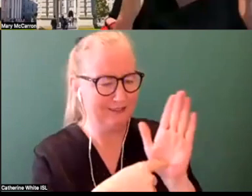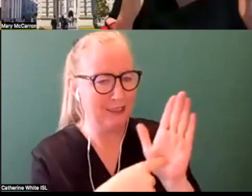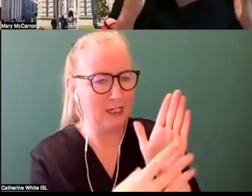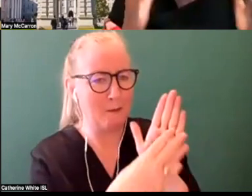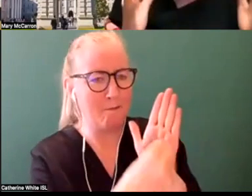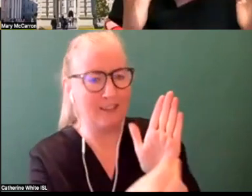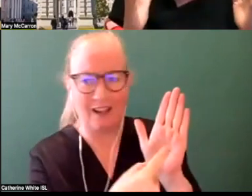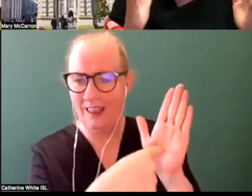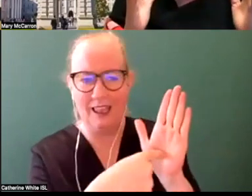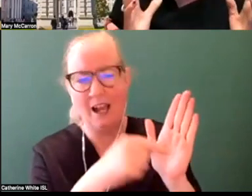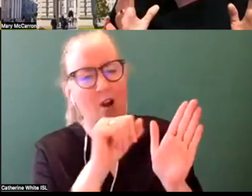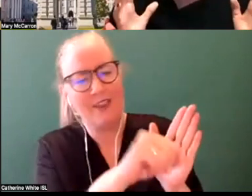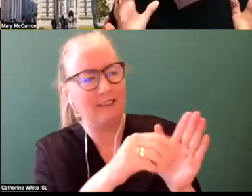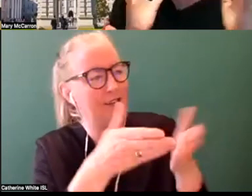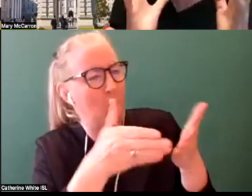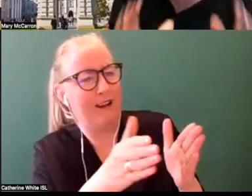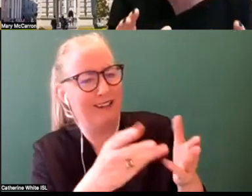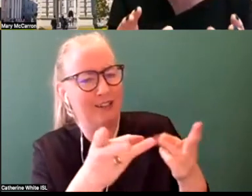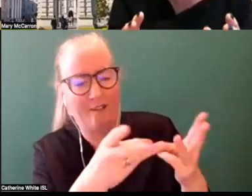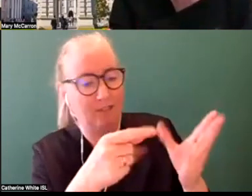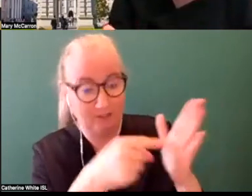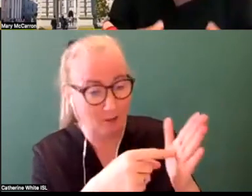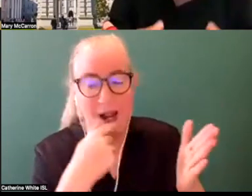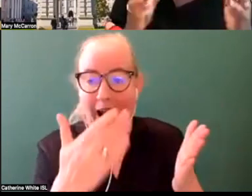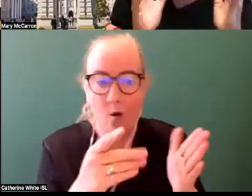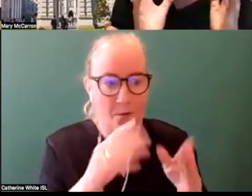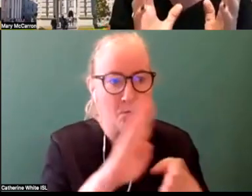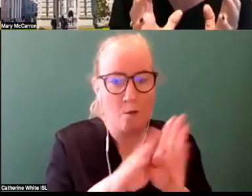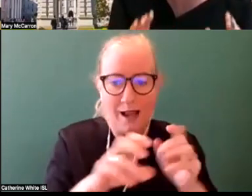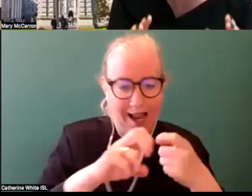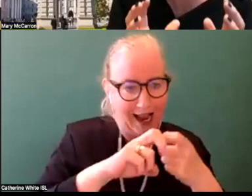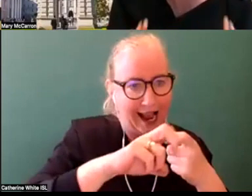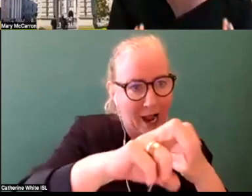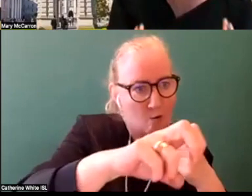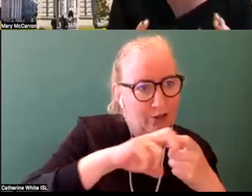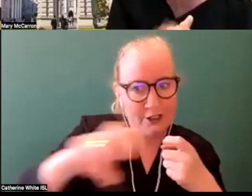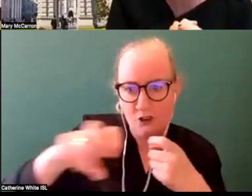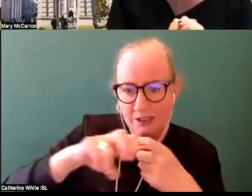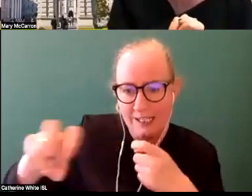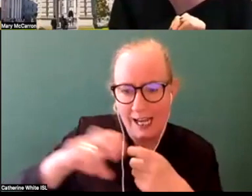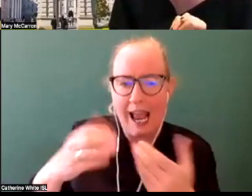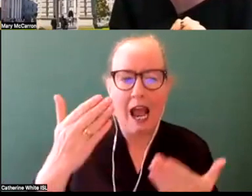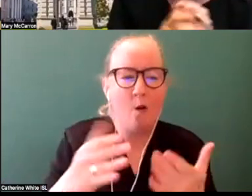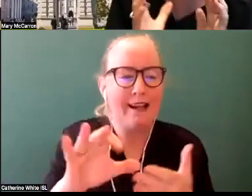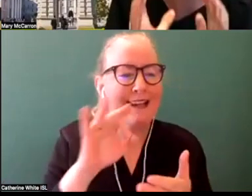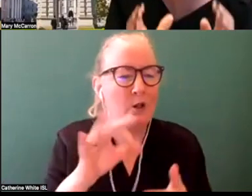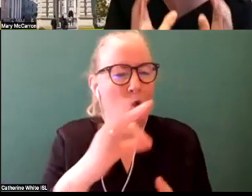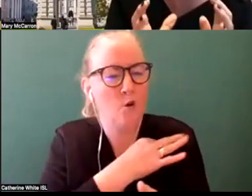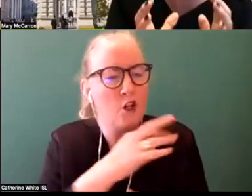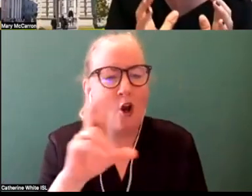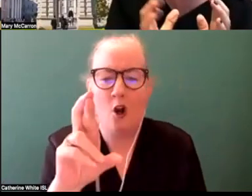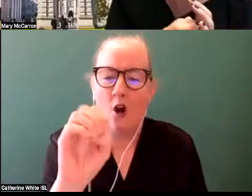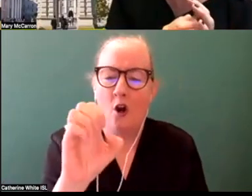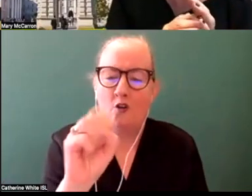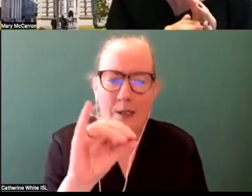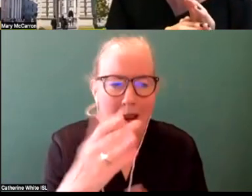another service or to build another thing. How do we build that outreach? How do we build really, really good respite? And how do we cost